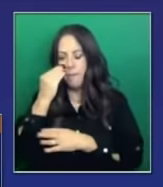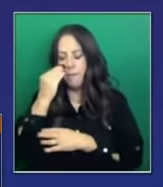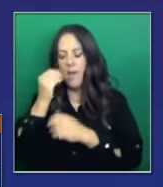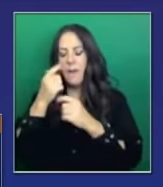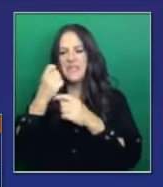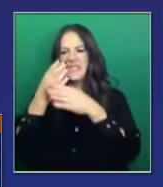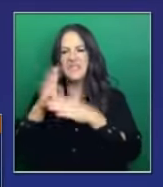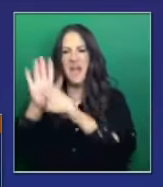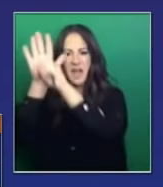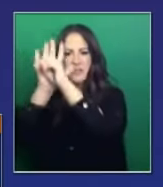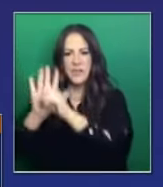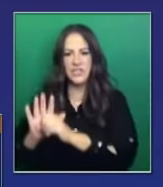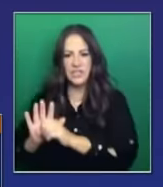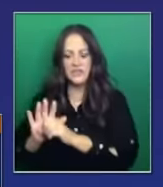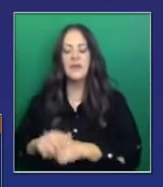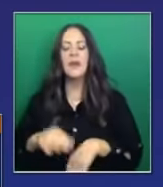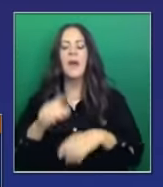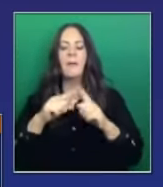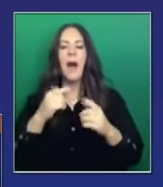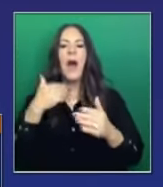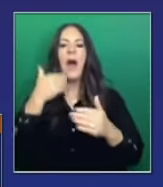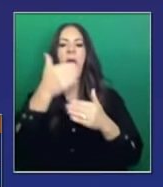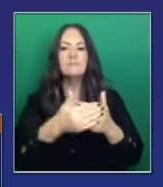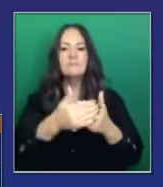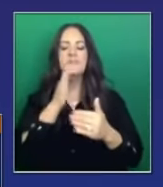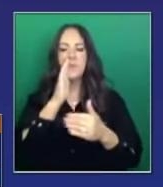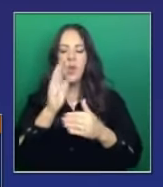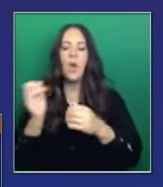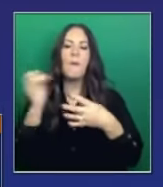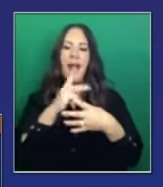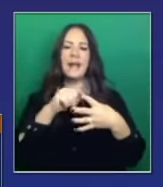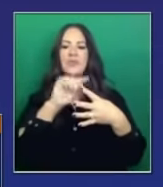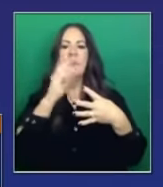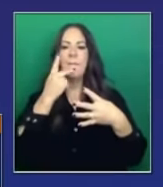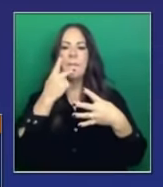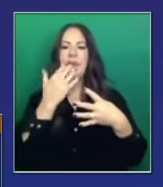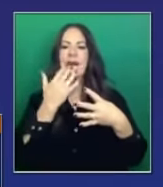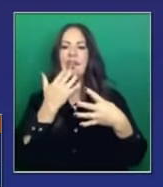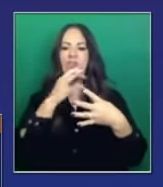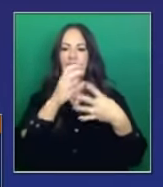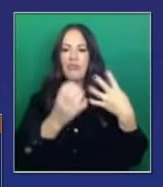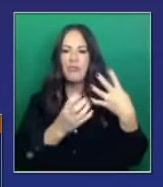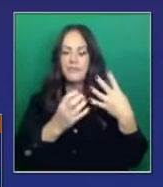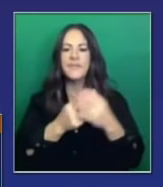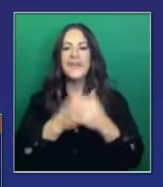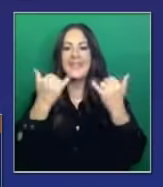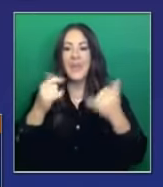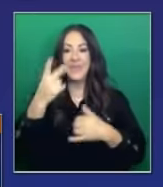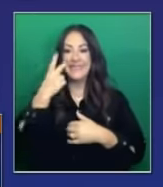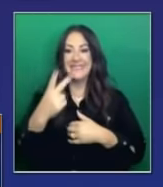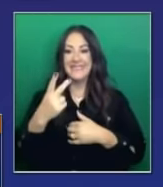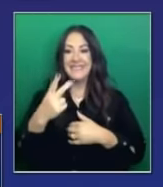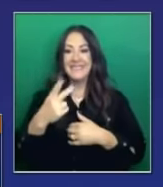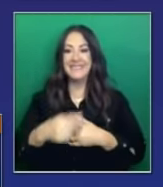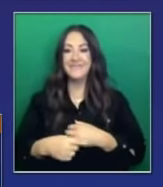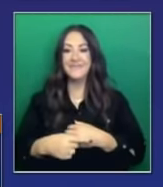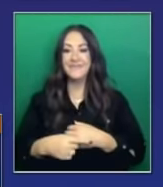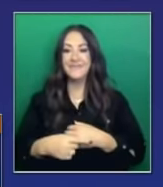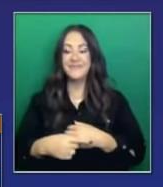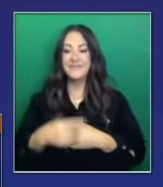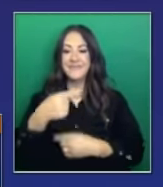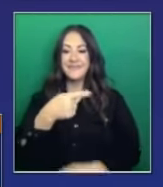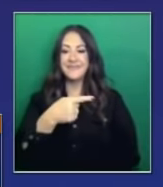yellow framework. In that framework, you can see the requirements based upon the proposal as